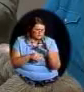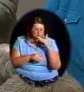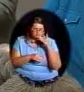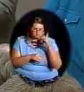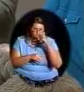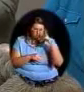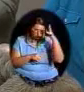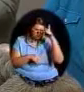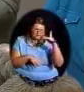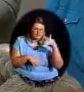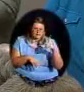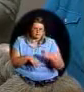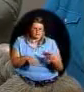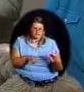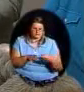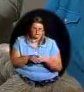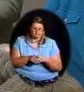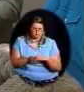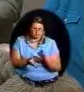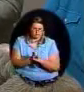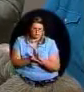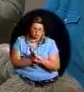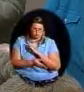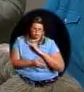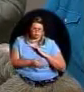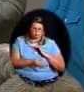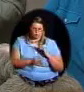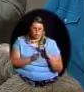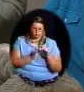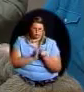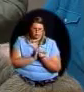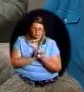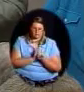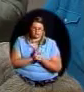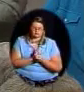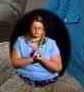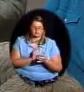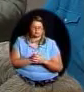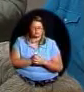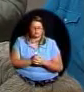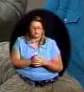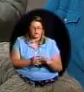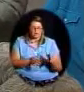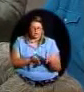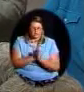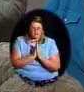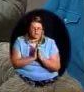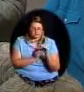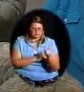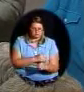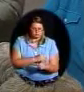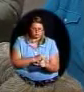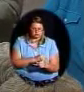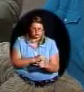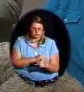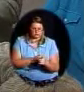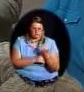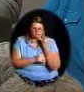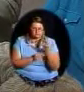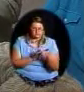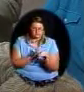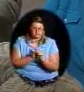school board minutes for that. And I did ask the question, did the